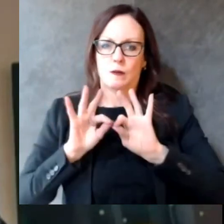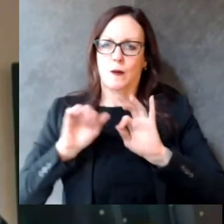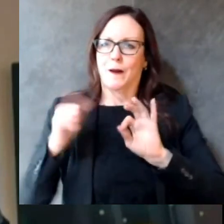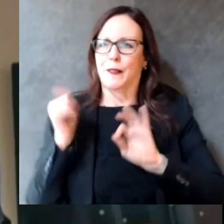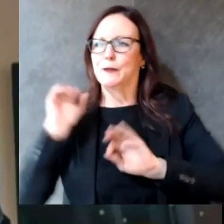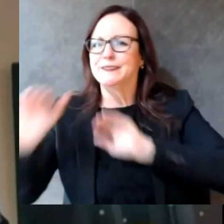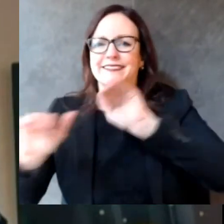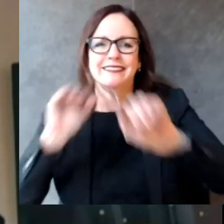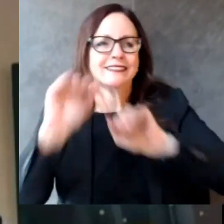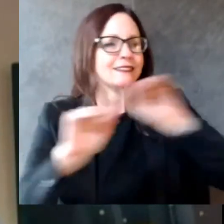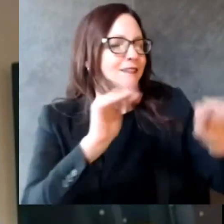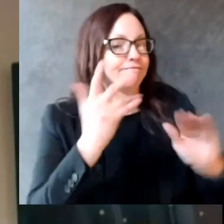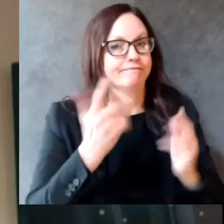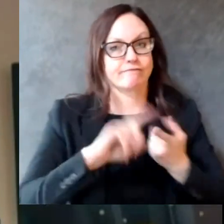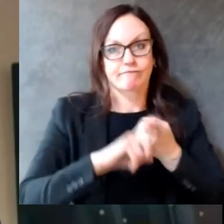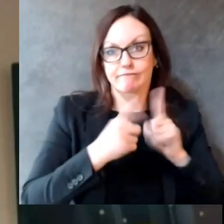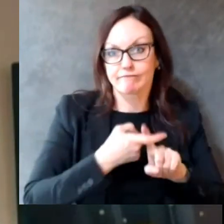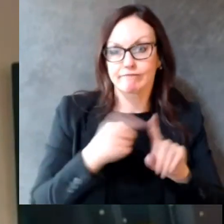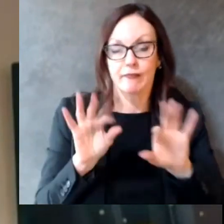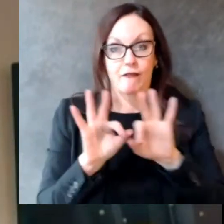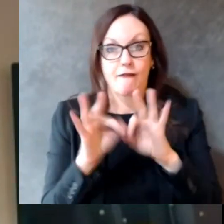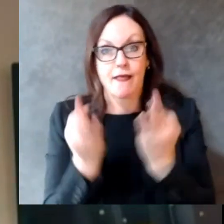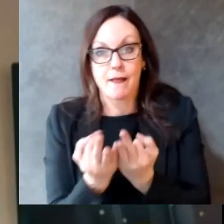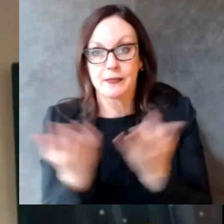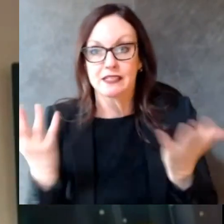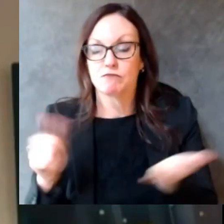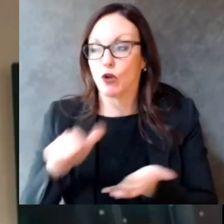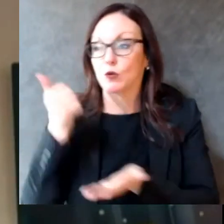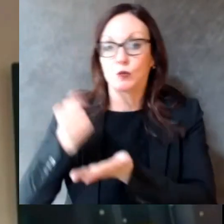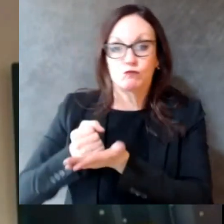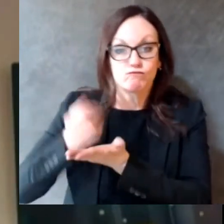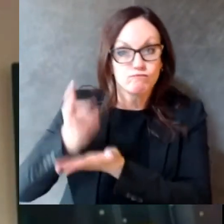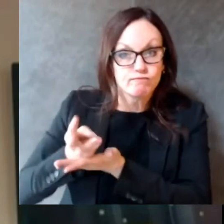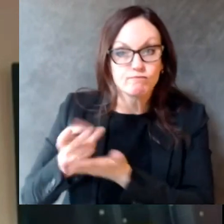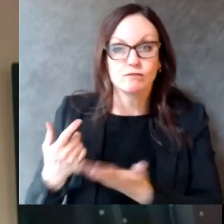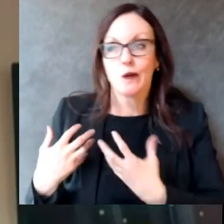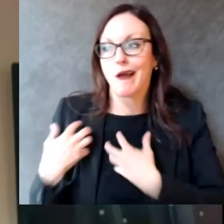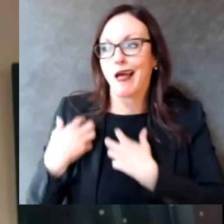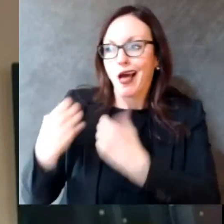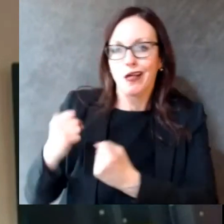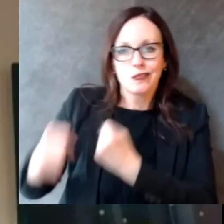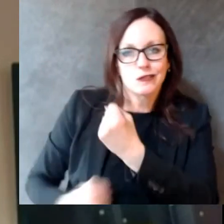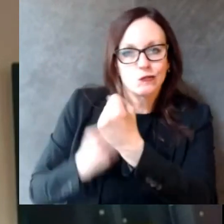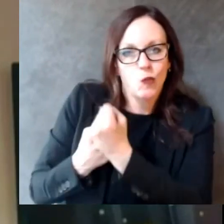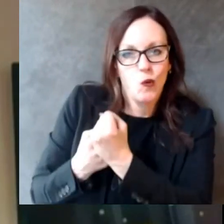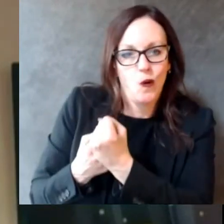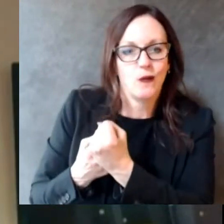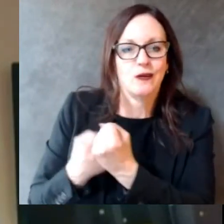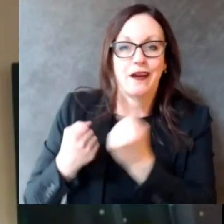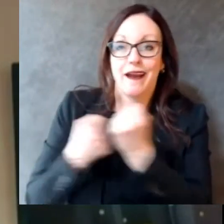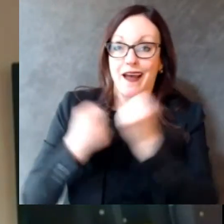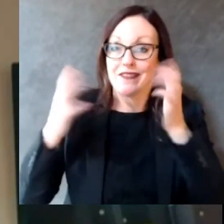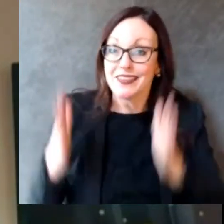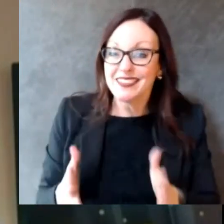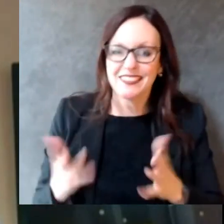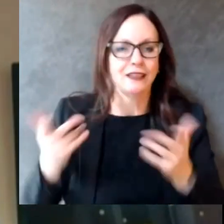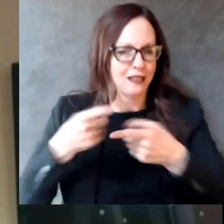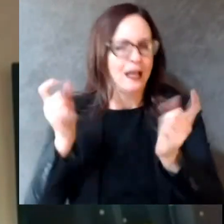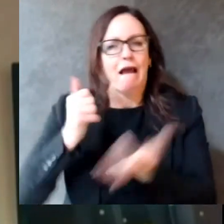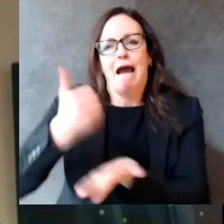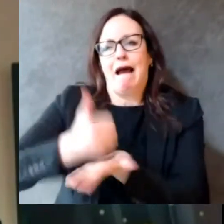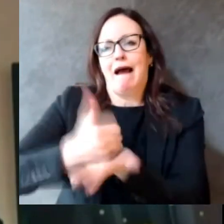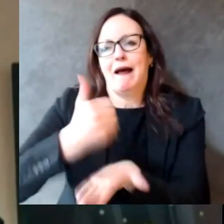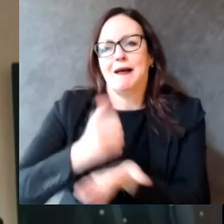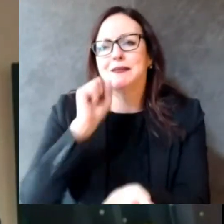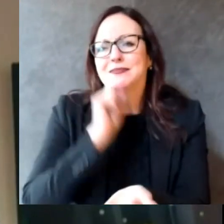reaching out to people in that 65 and plus population, and also people who have disabilities, to